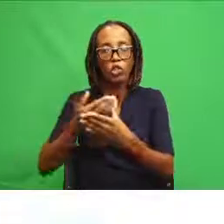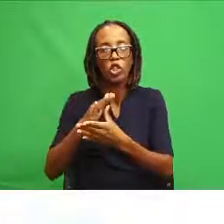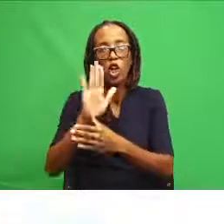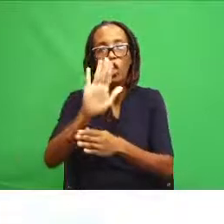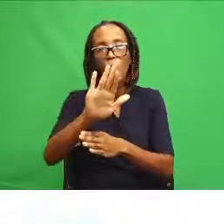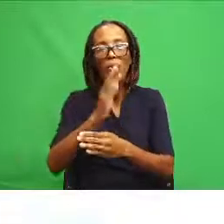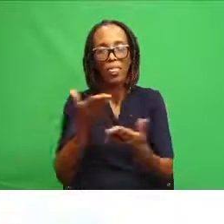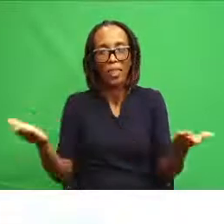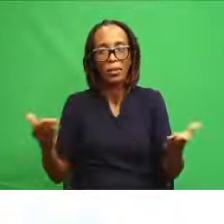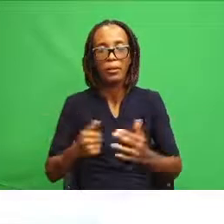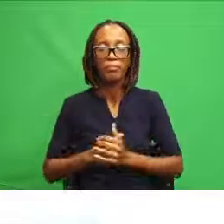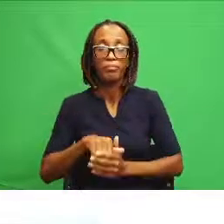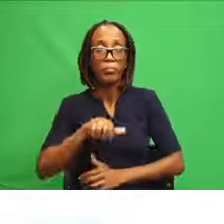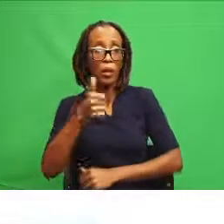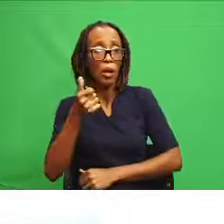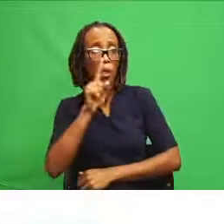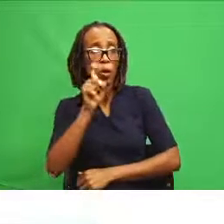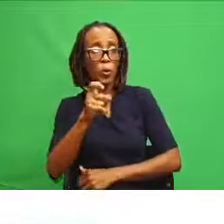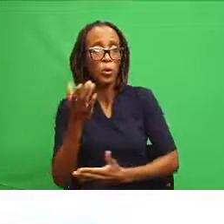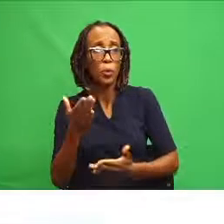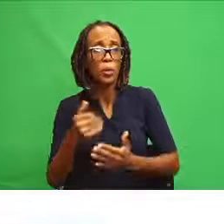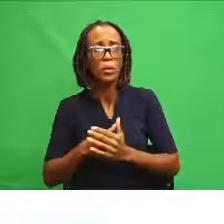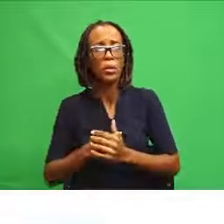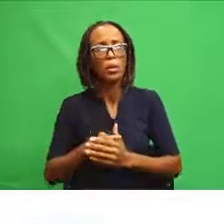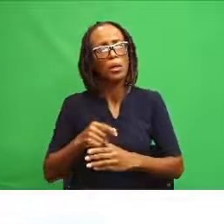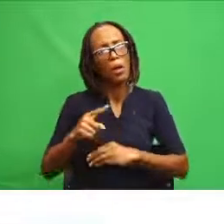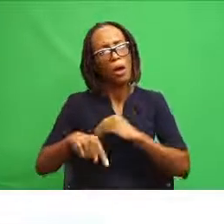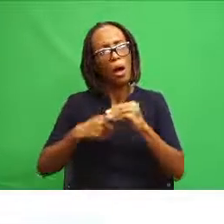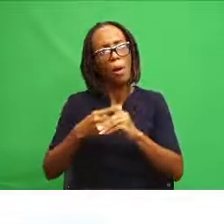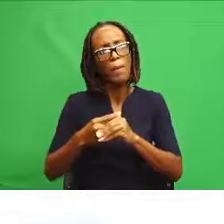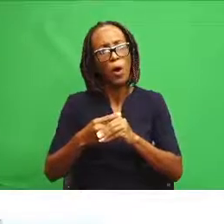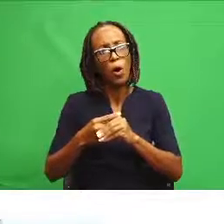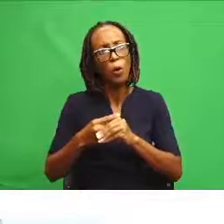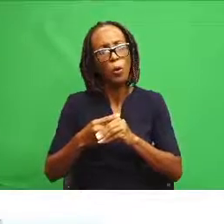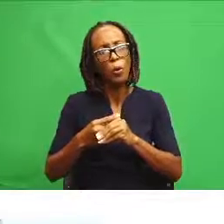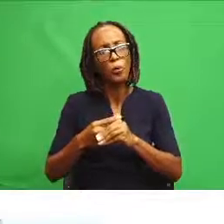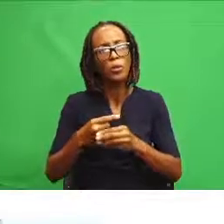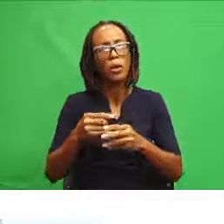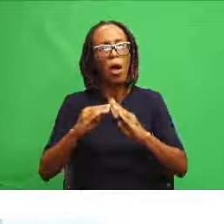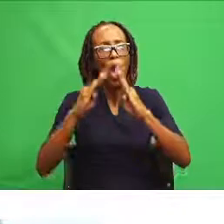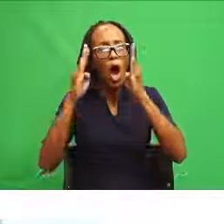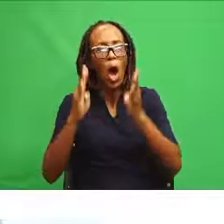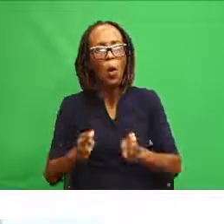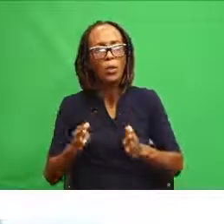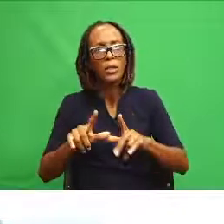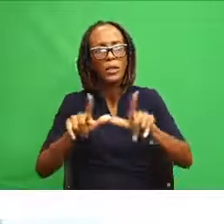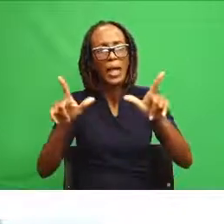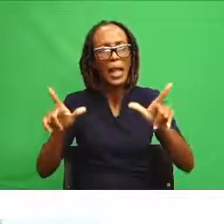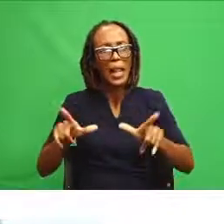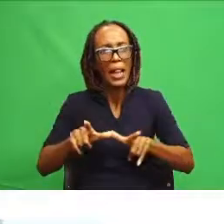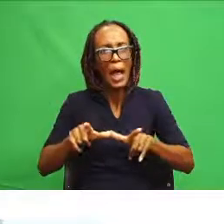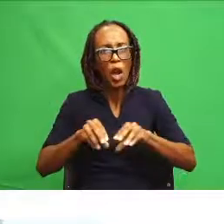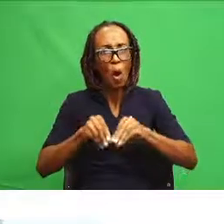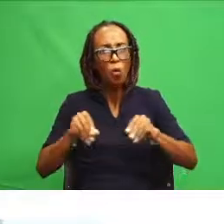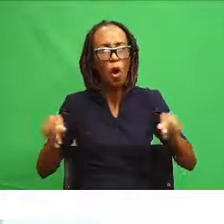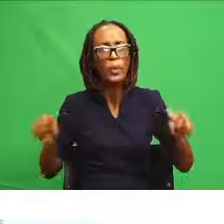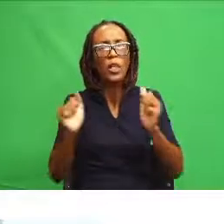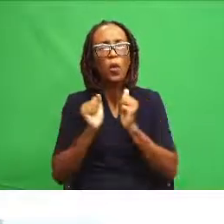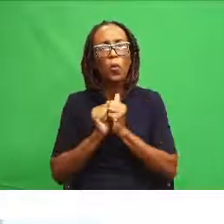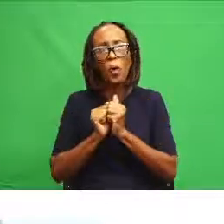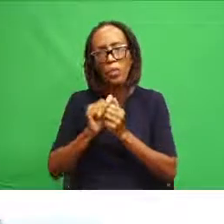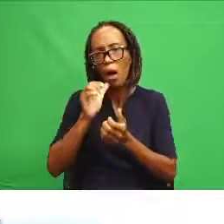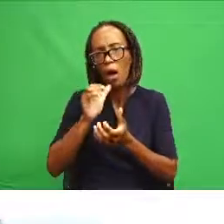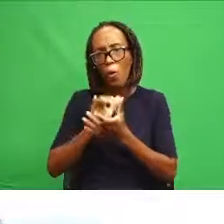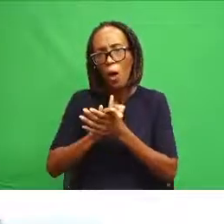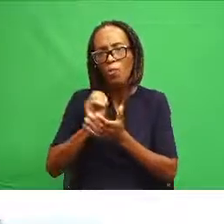next question is coming up here is about property and a spouse. If you own a property with your spouse,